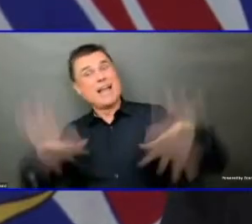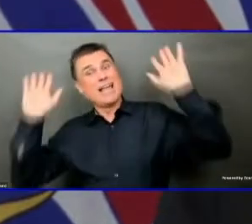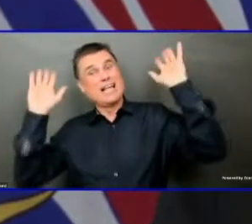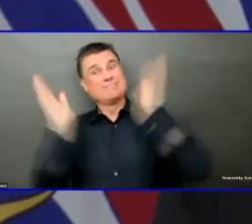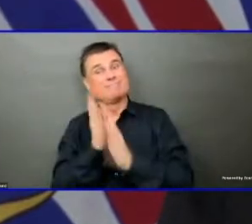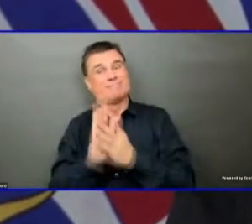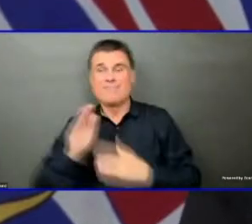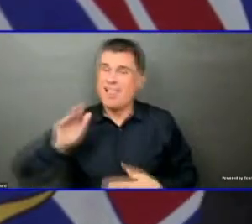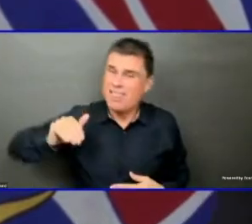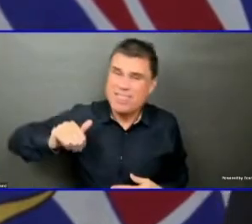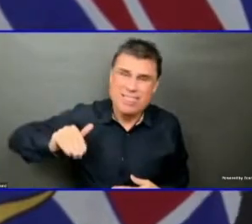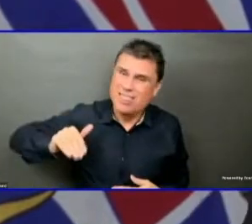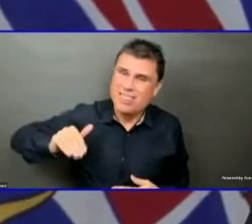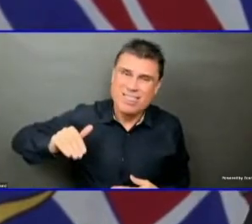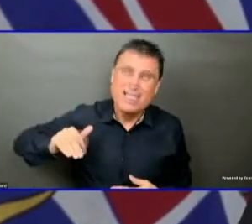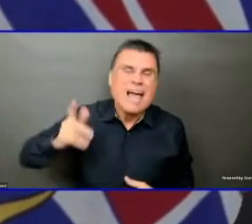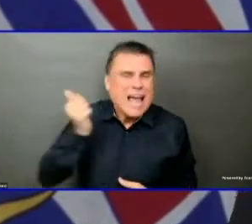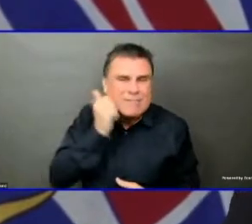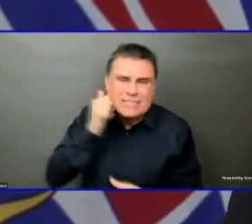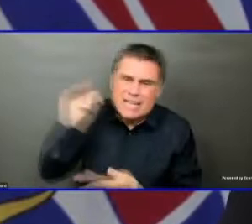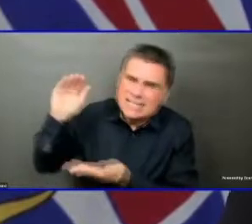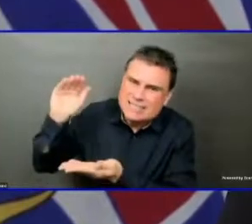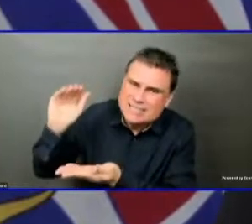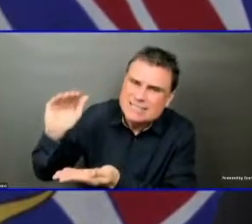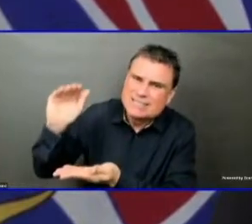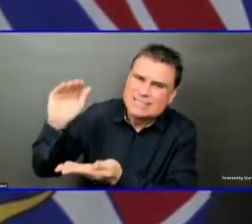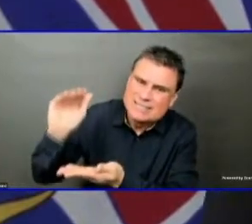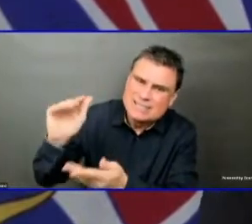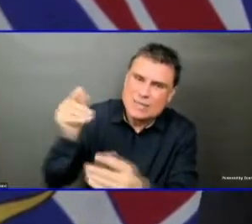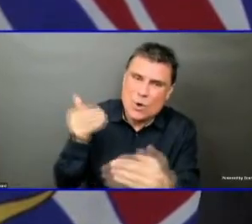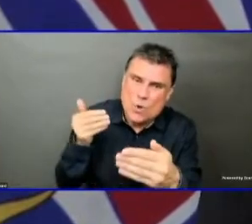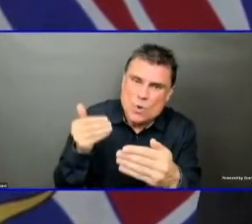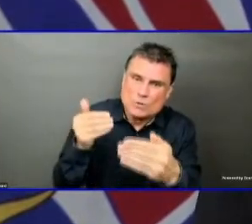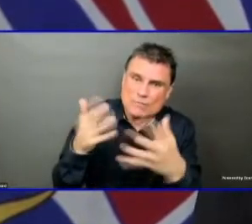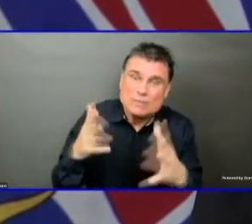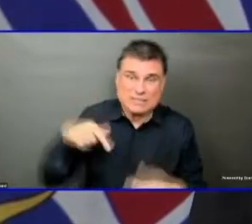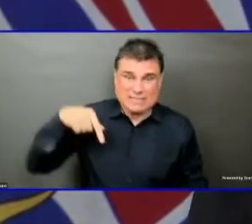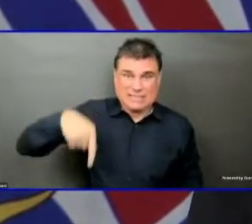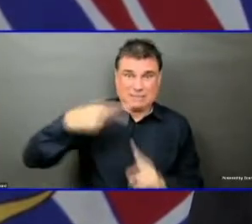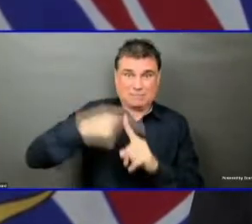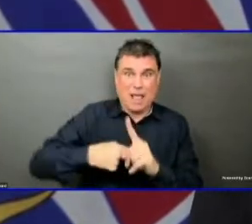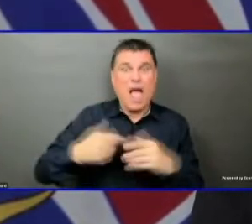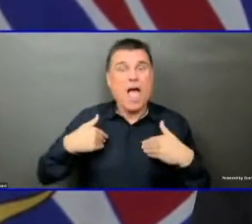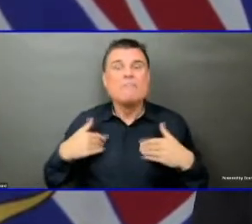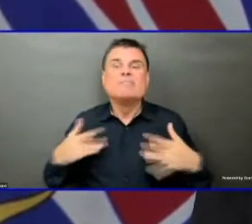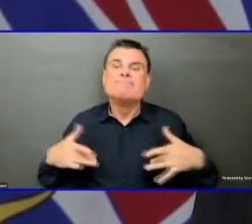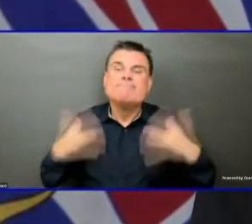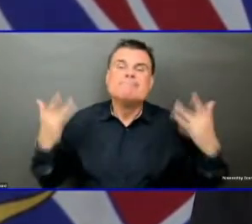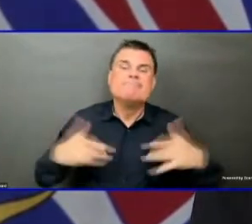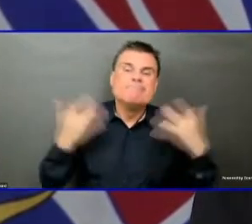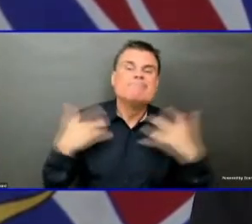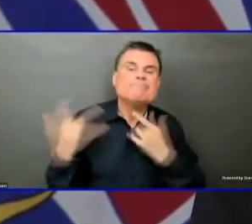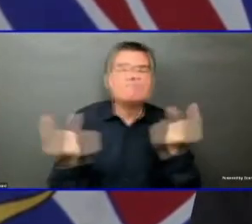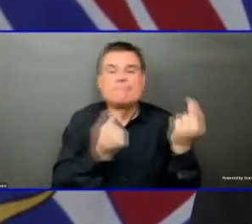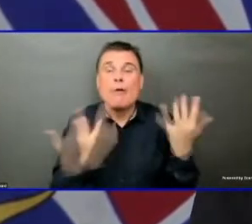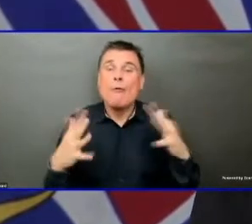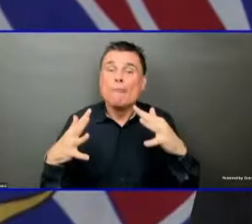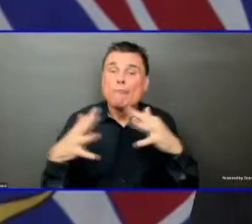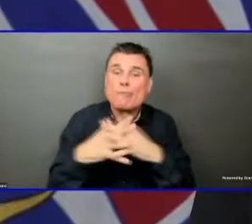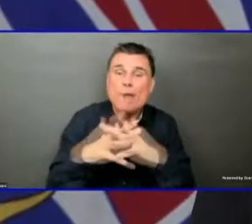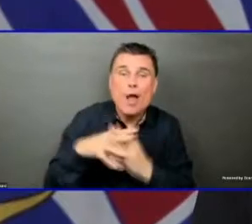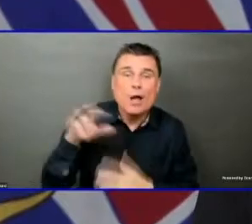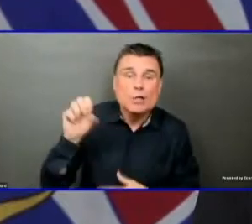Each holiday and occasion this month, whether it's the Super Bowl this Sunday, Lunar New Year, Family Day, Valentine's